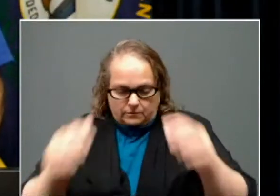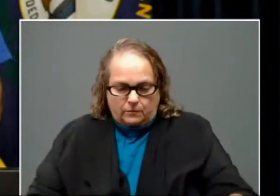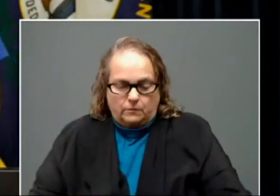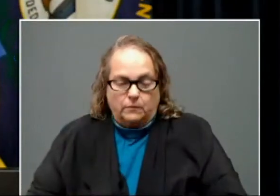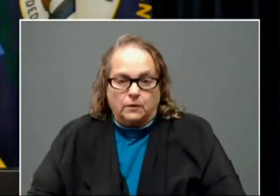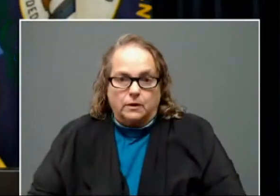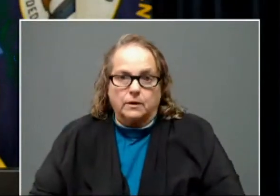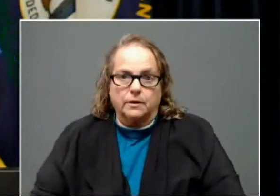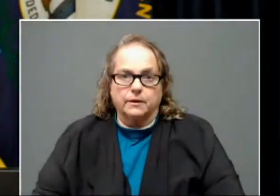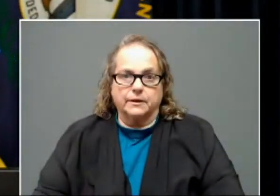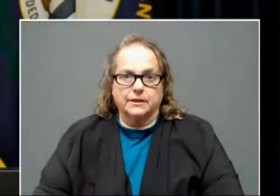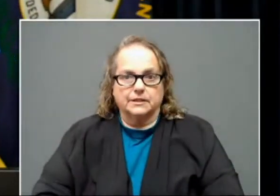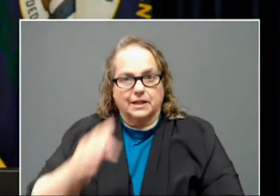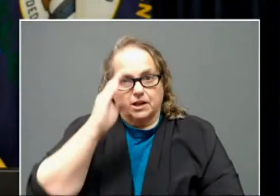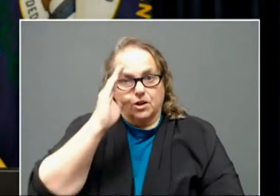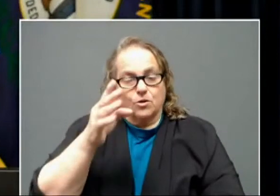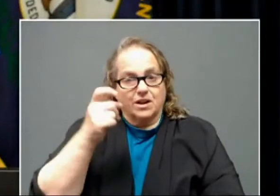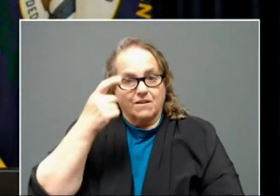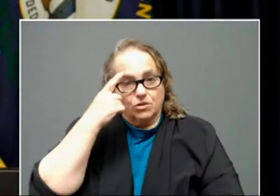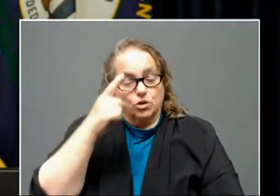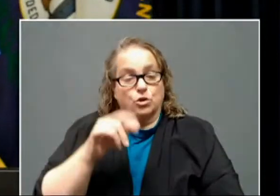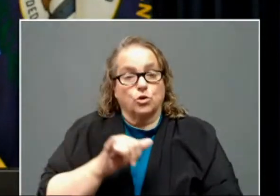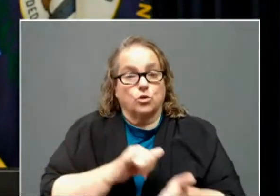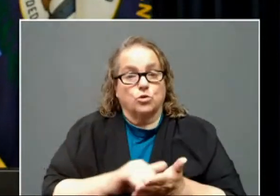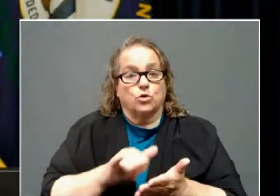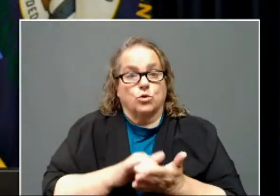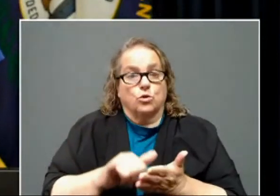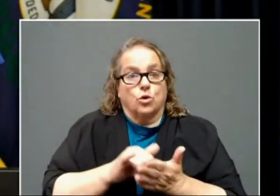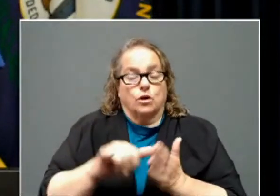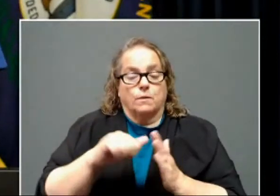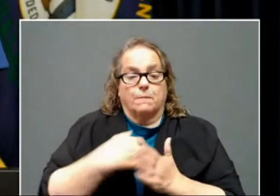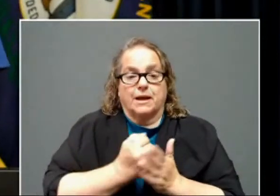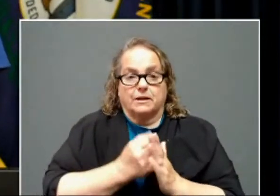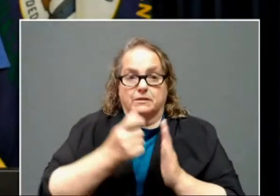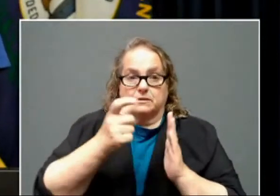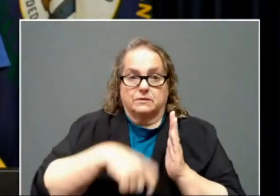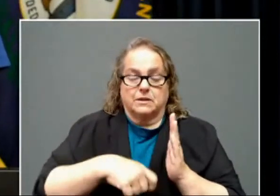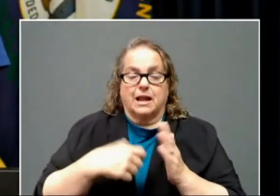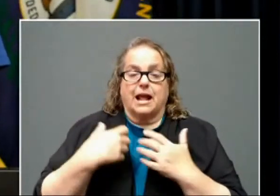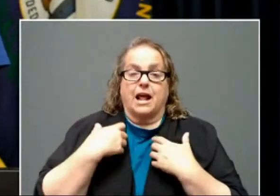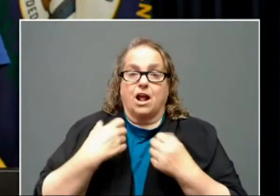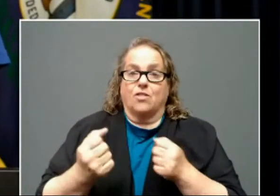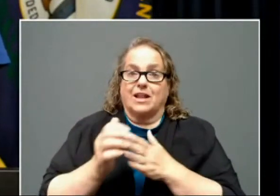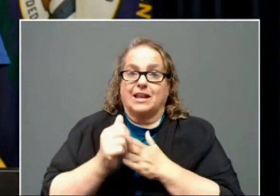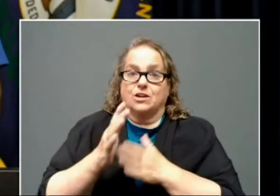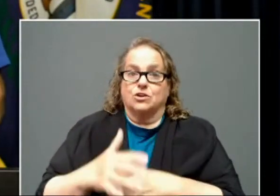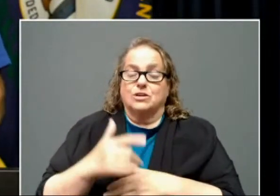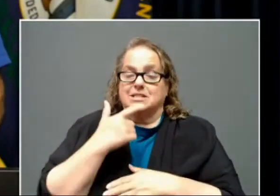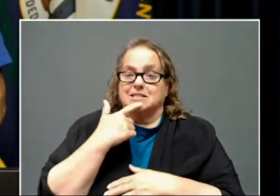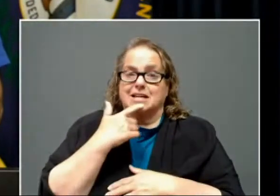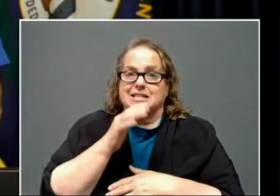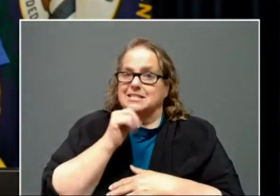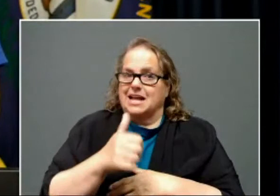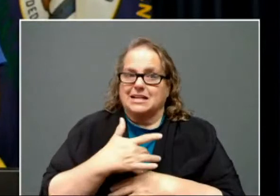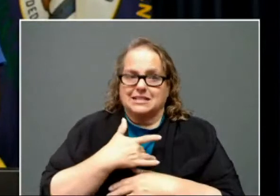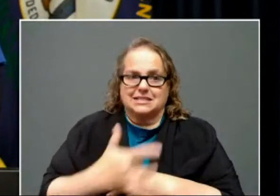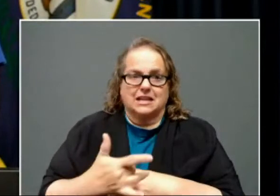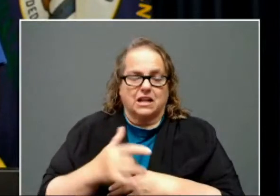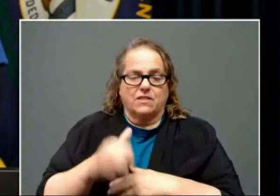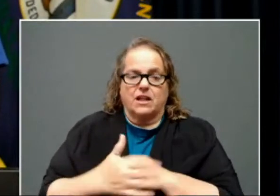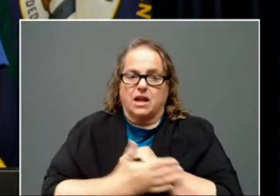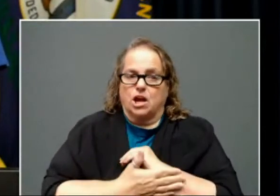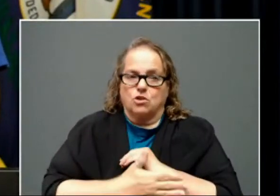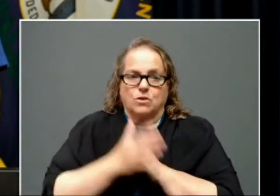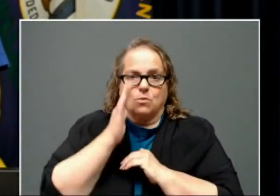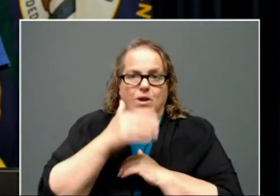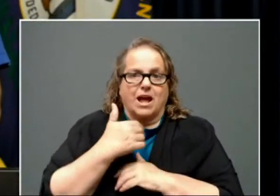Governor, today the New York Times posted this article quoting health leaders saying that it's unlikely that the country will reach herd immunity